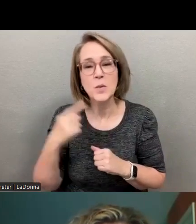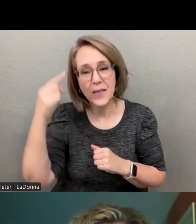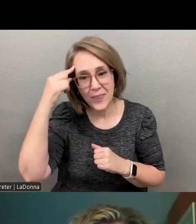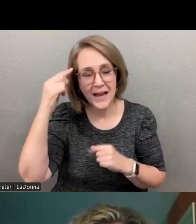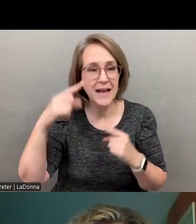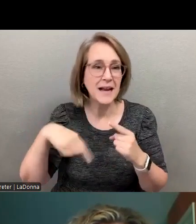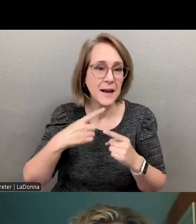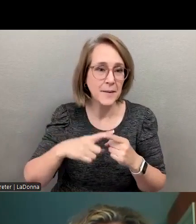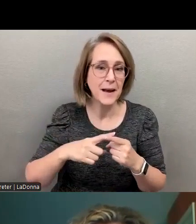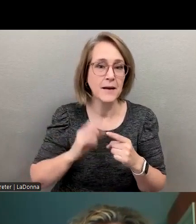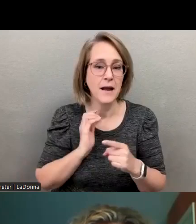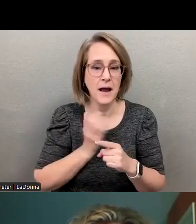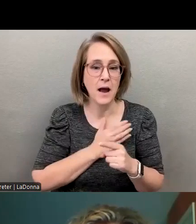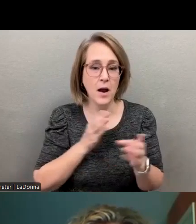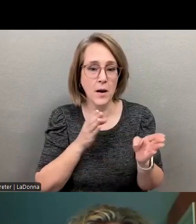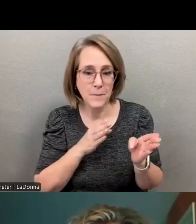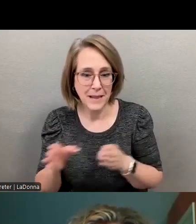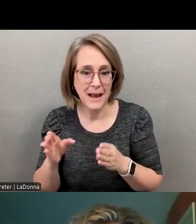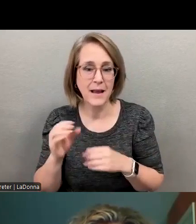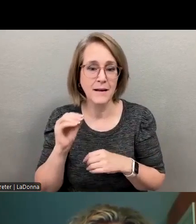and plan our activities,